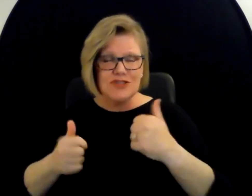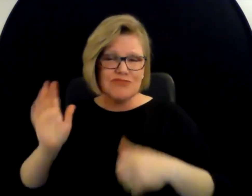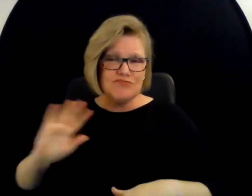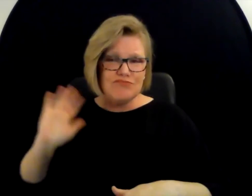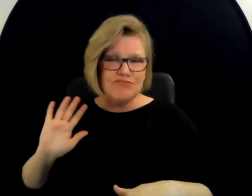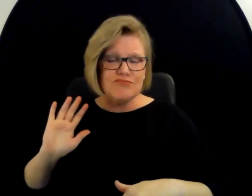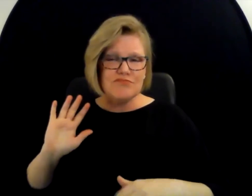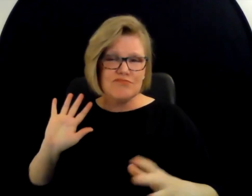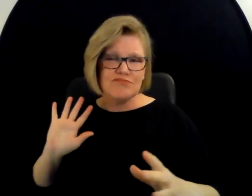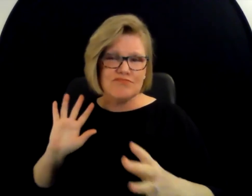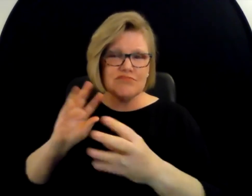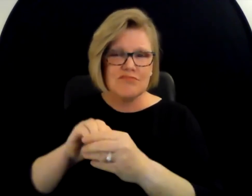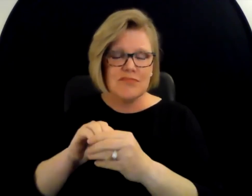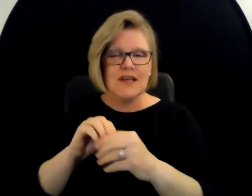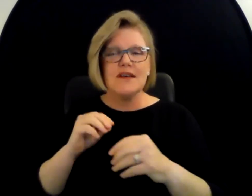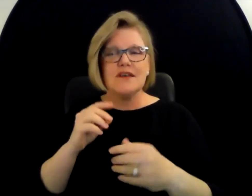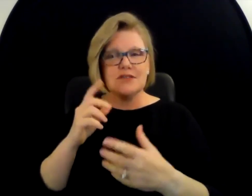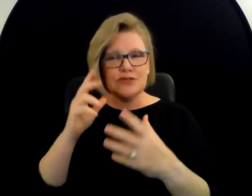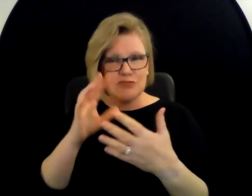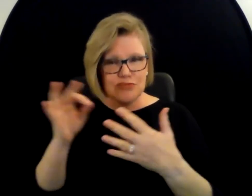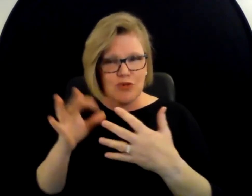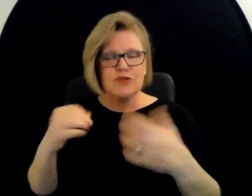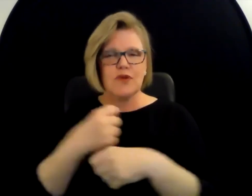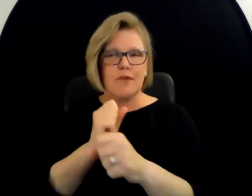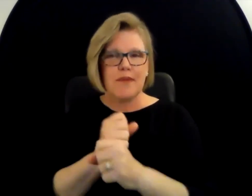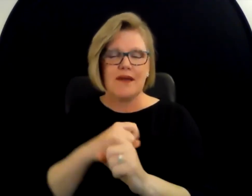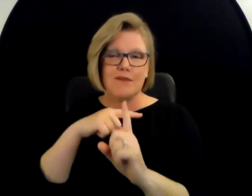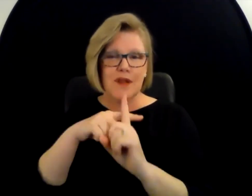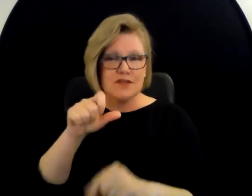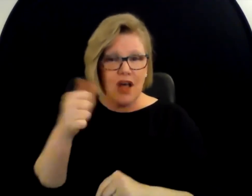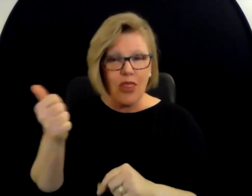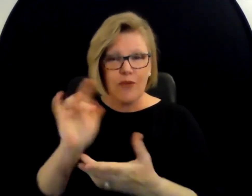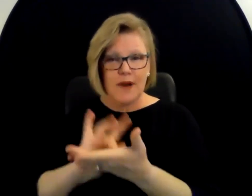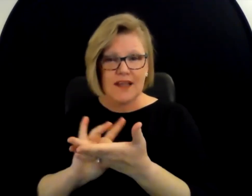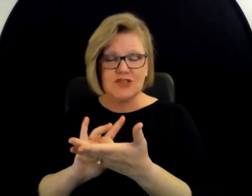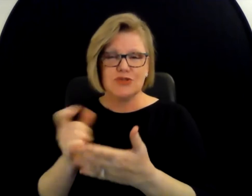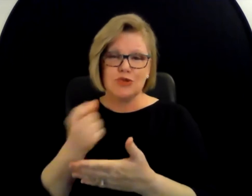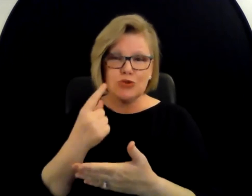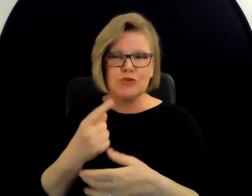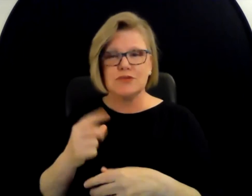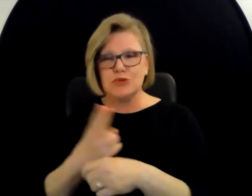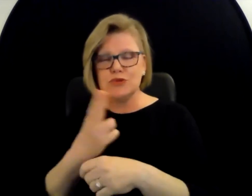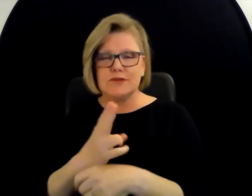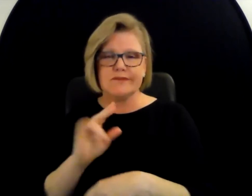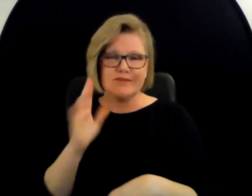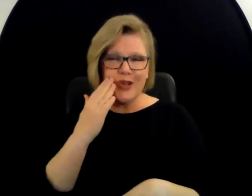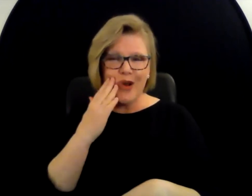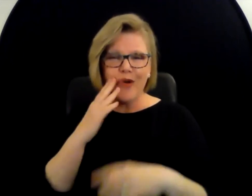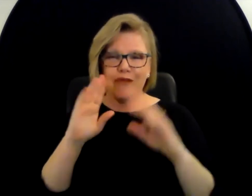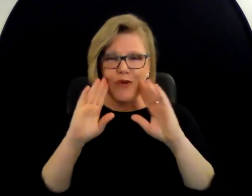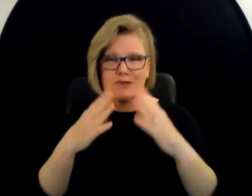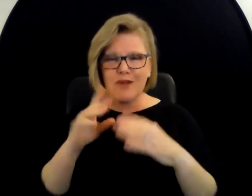into what choices we make, along with other medical conditions and medications that they're taking, liver function, things like